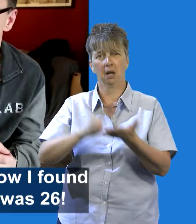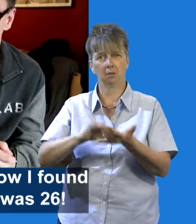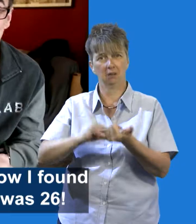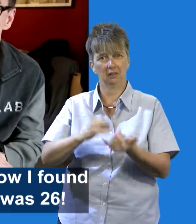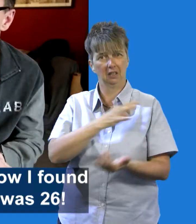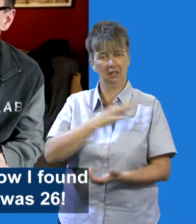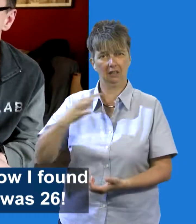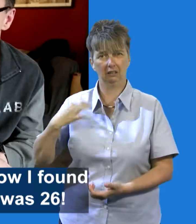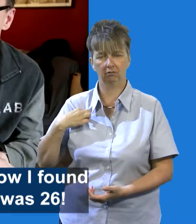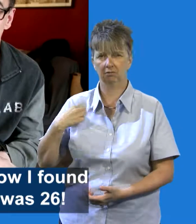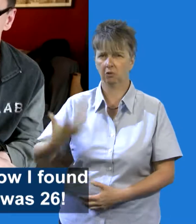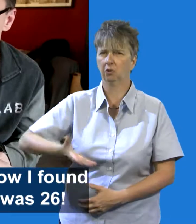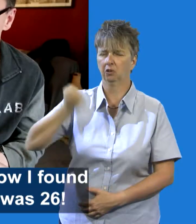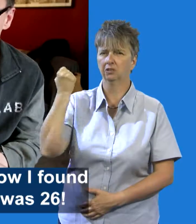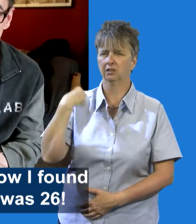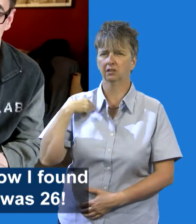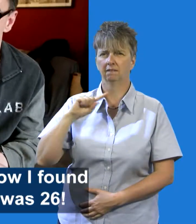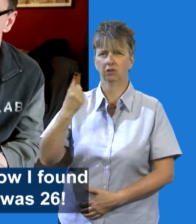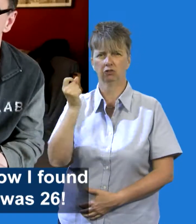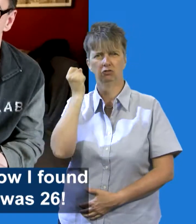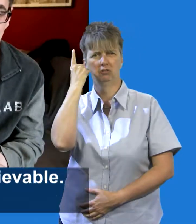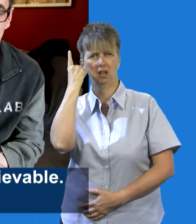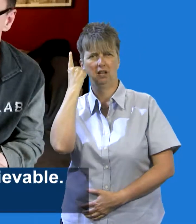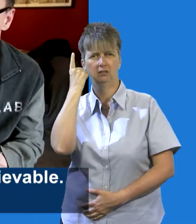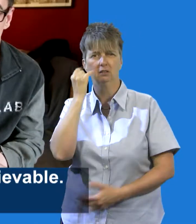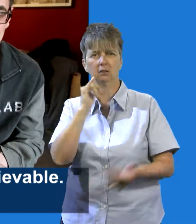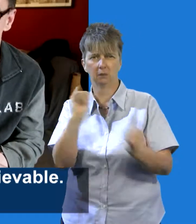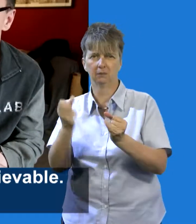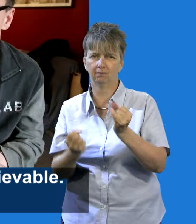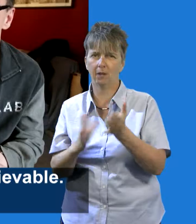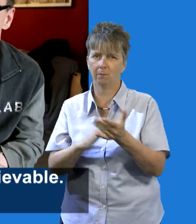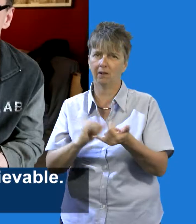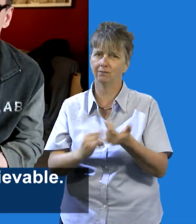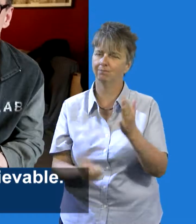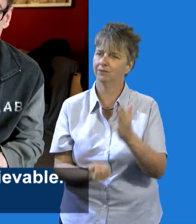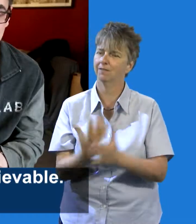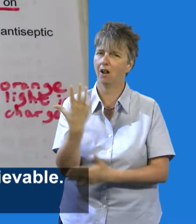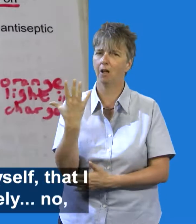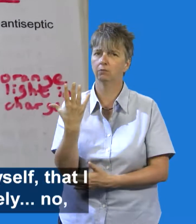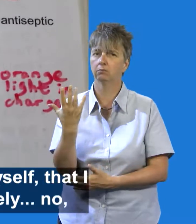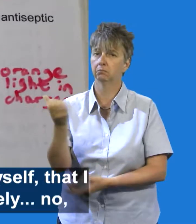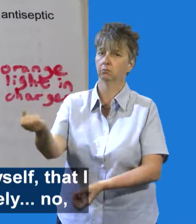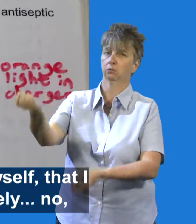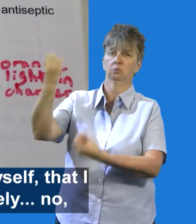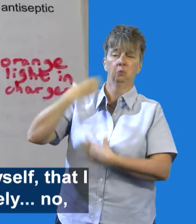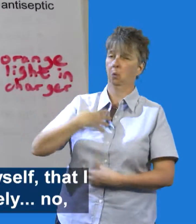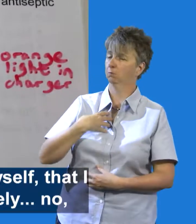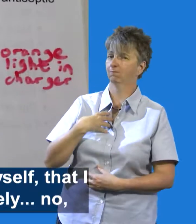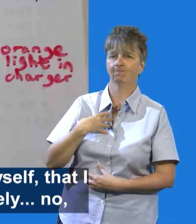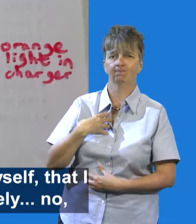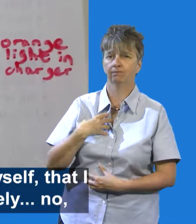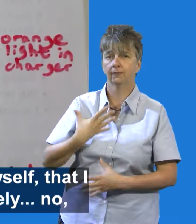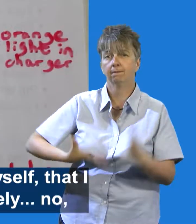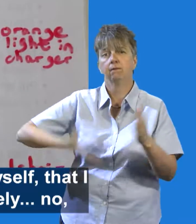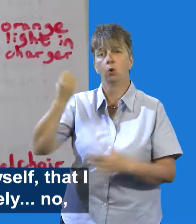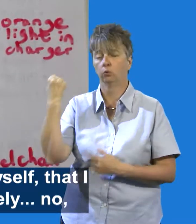that was how I found out that I might have MS when I was 26. So it was just unbelievable. Yeah. I think I